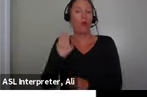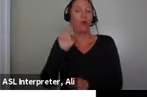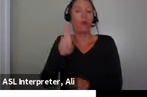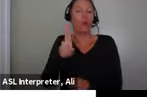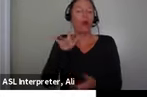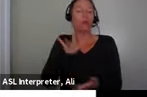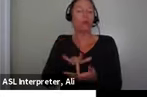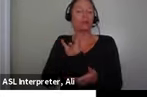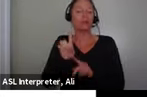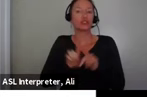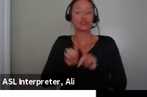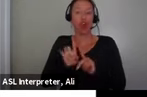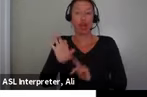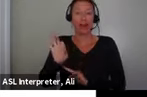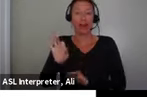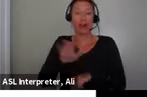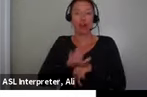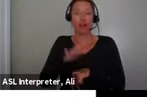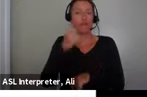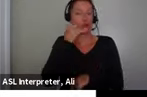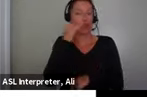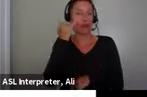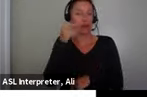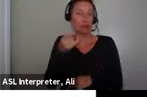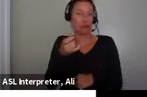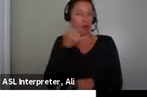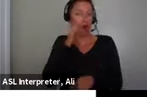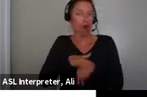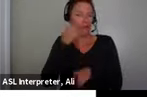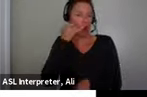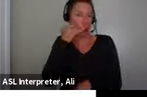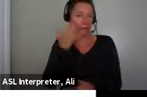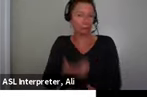*9 on your telephone if you are calling in.